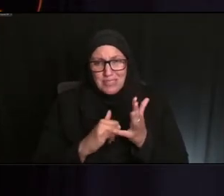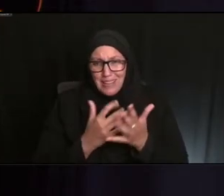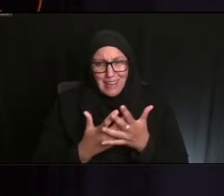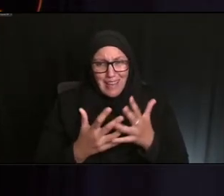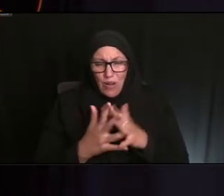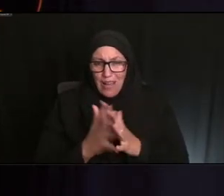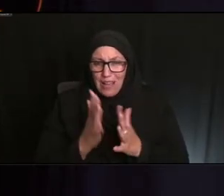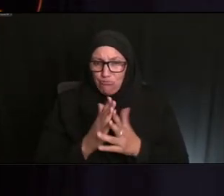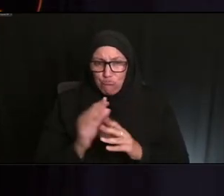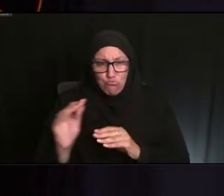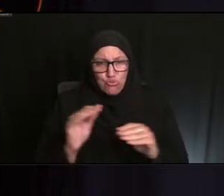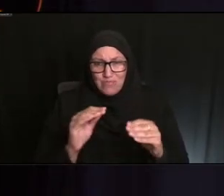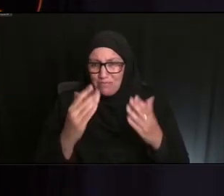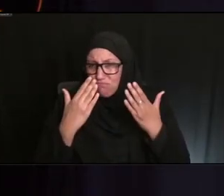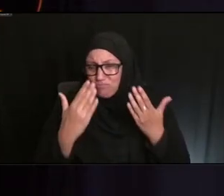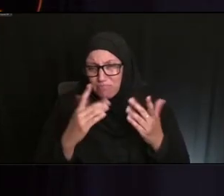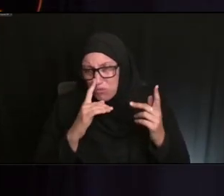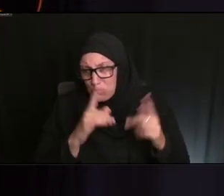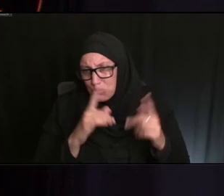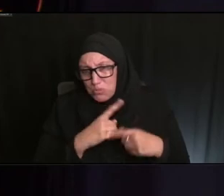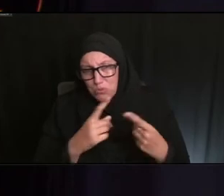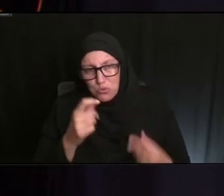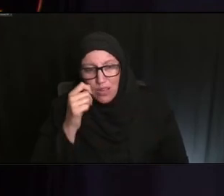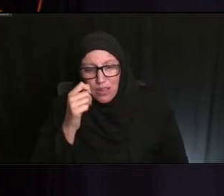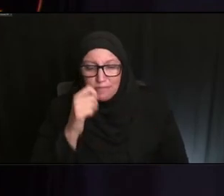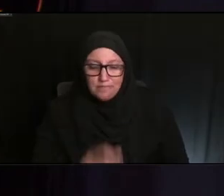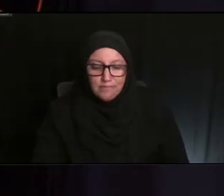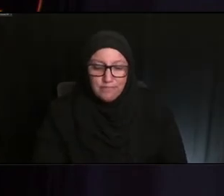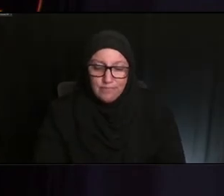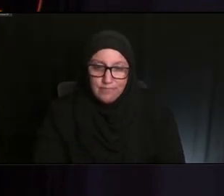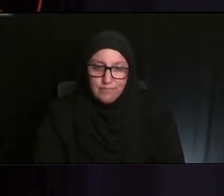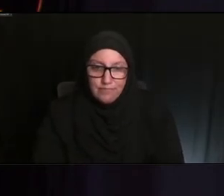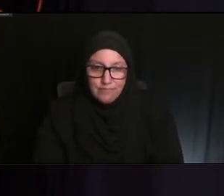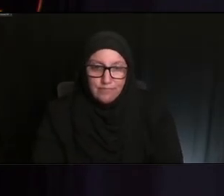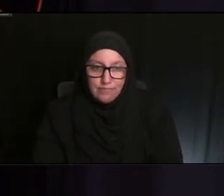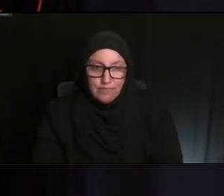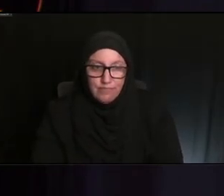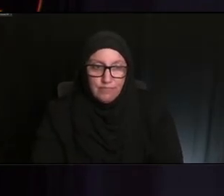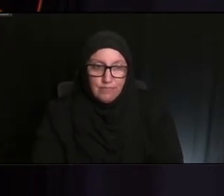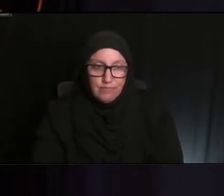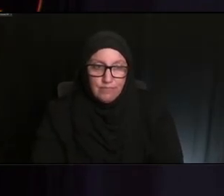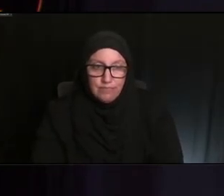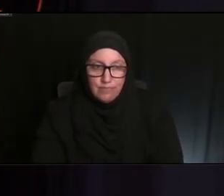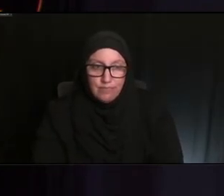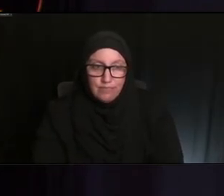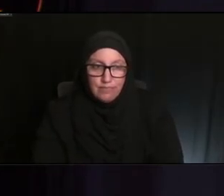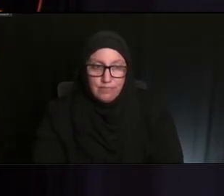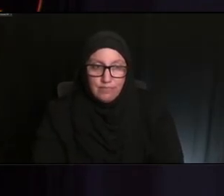That's impossible. So anyway, but Imam would mention this. In fact,